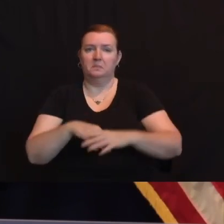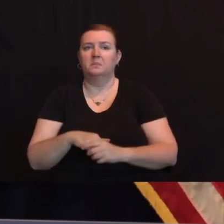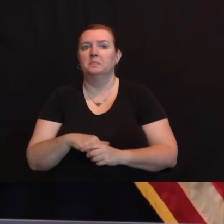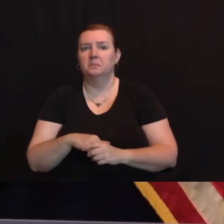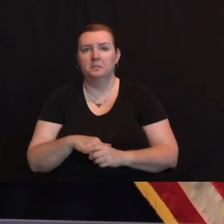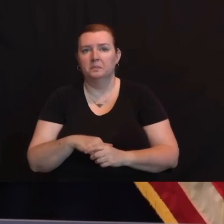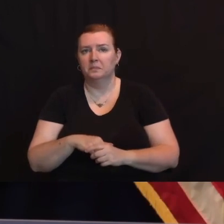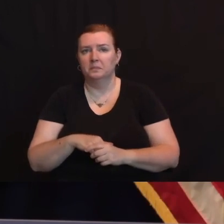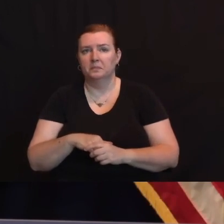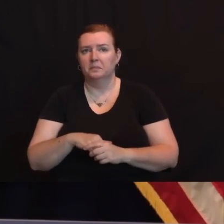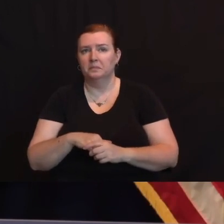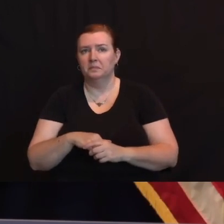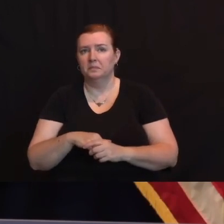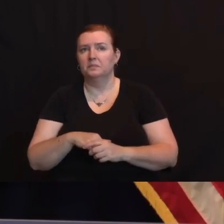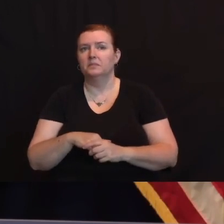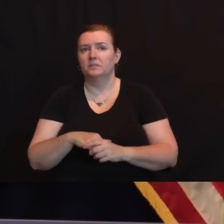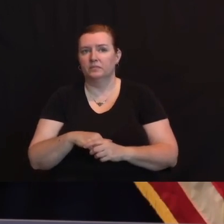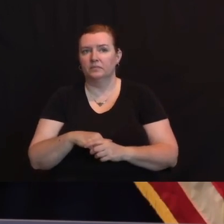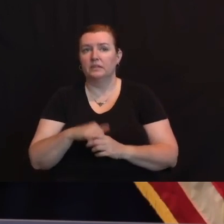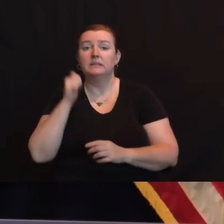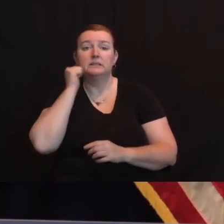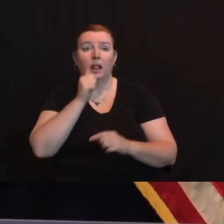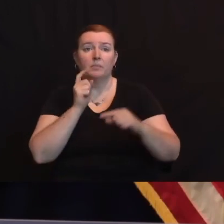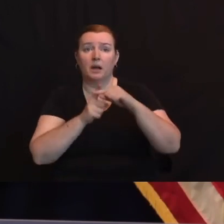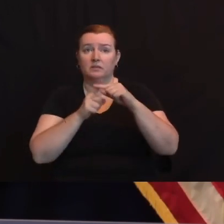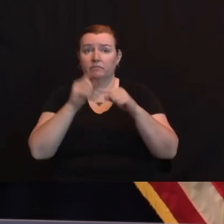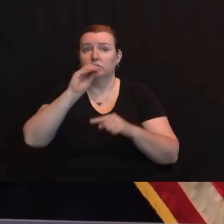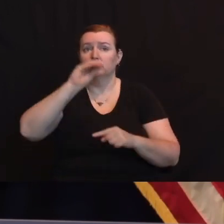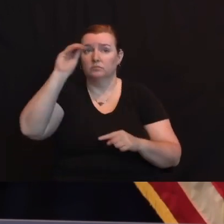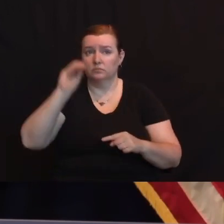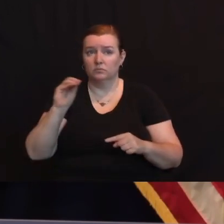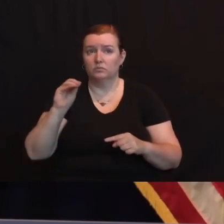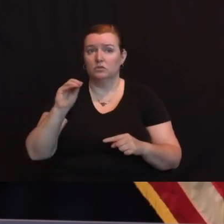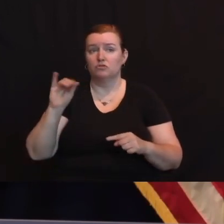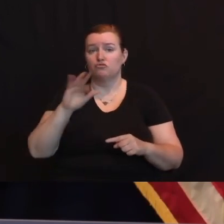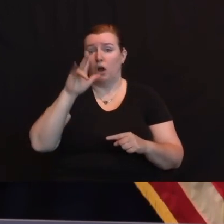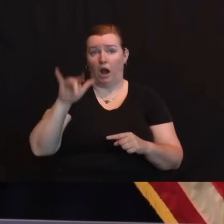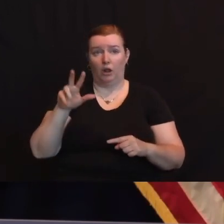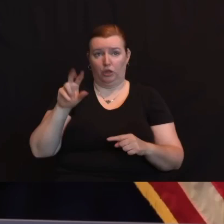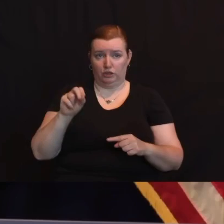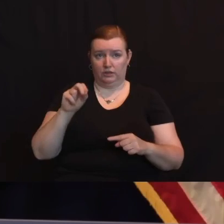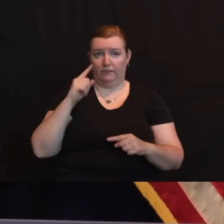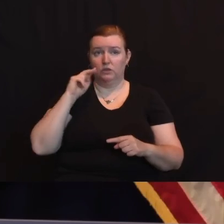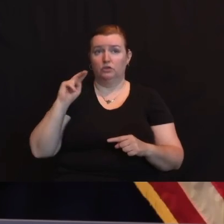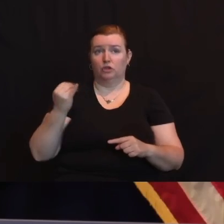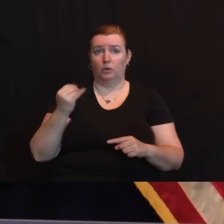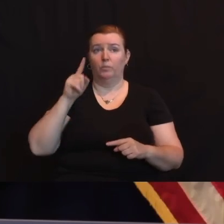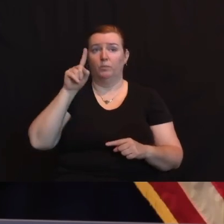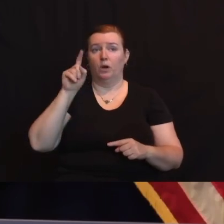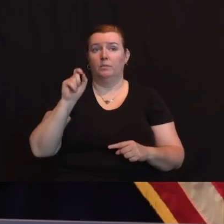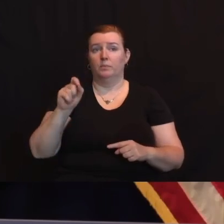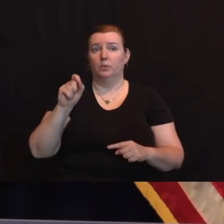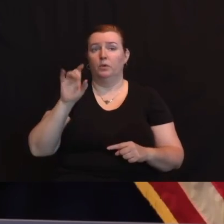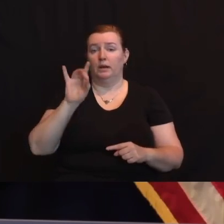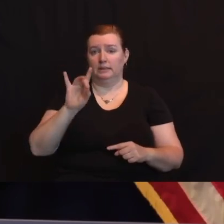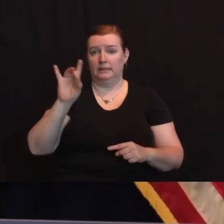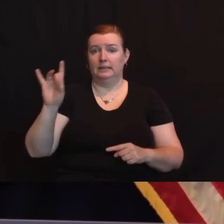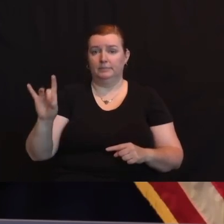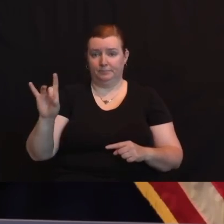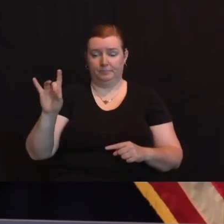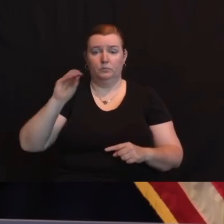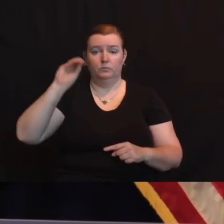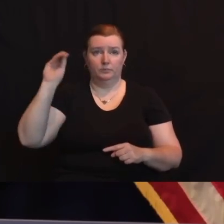The daily percent positivity as of July 30th for the state is 1.88%.